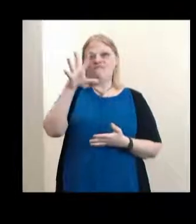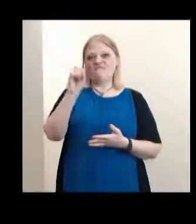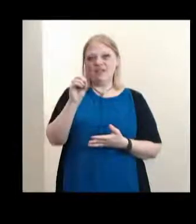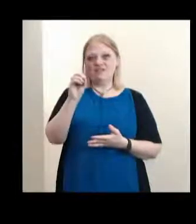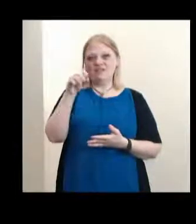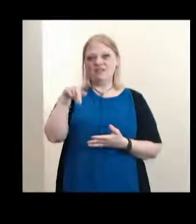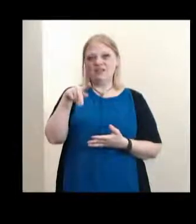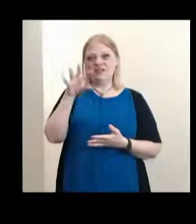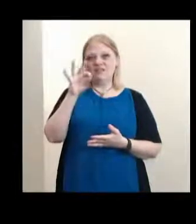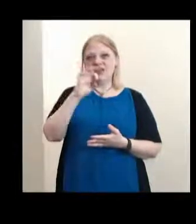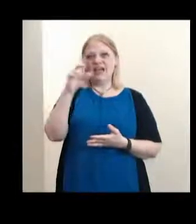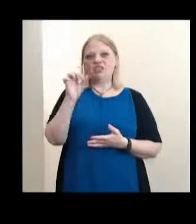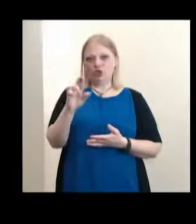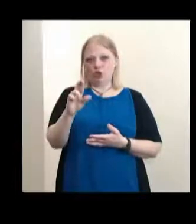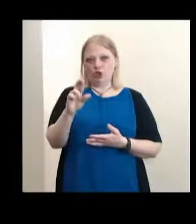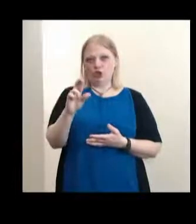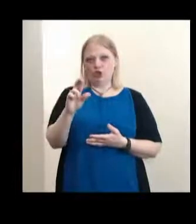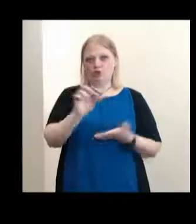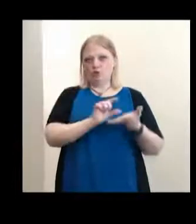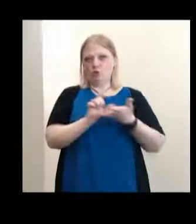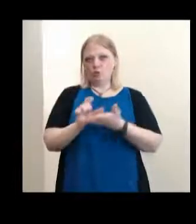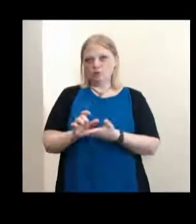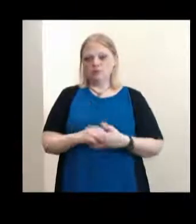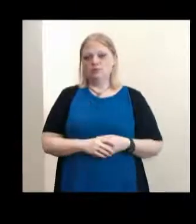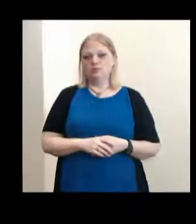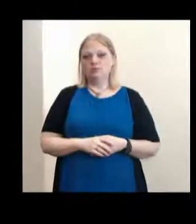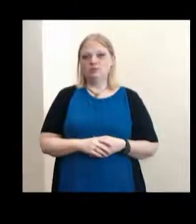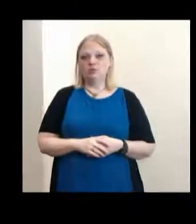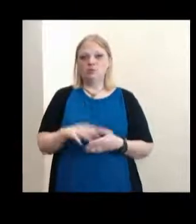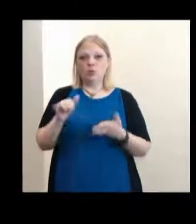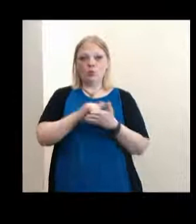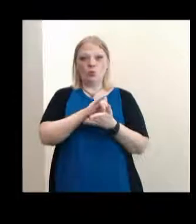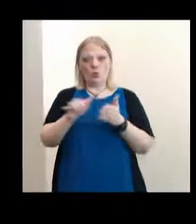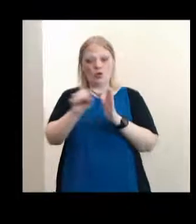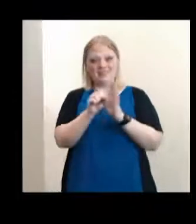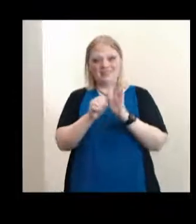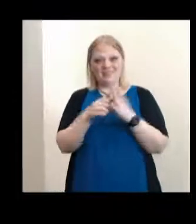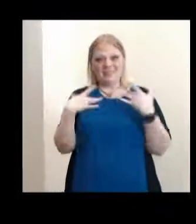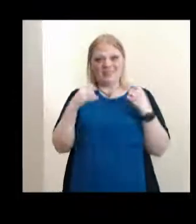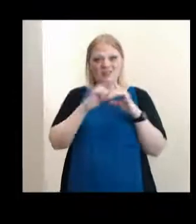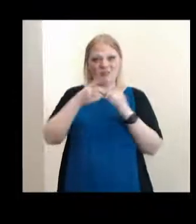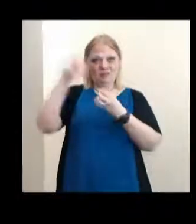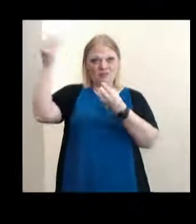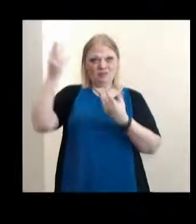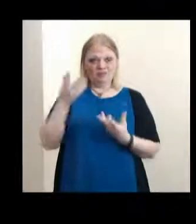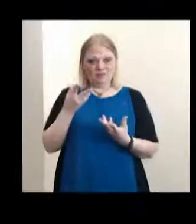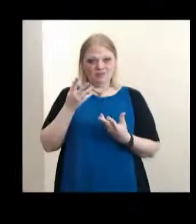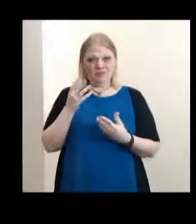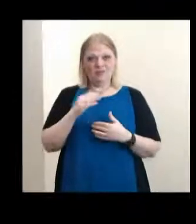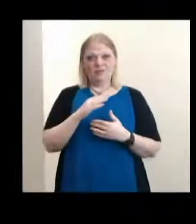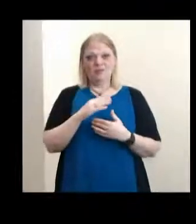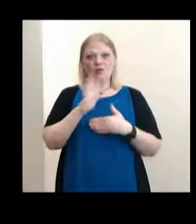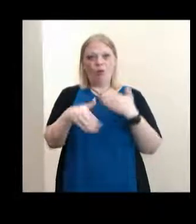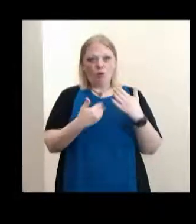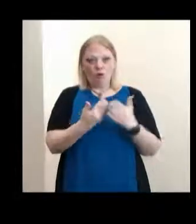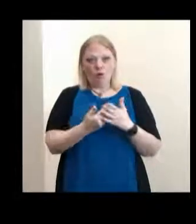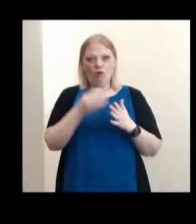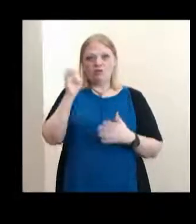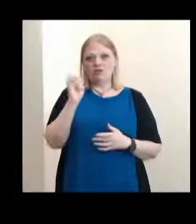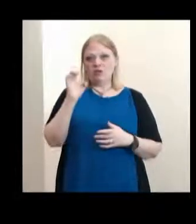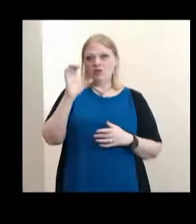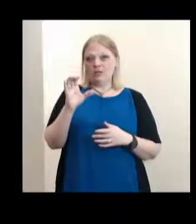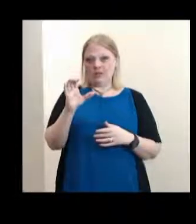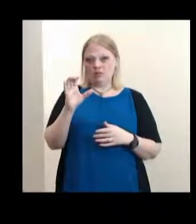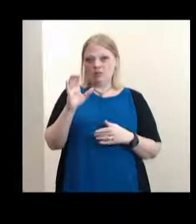5,850 Pfizer doses. What we've found out from the New York State Health Department is that all of Erie County,